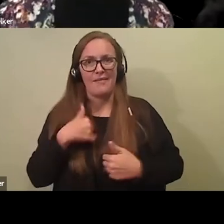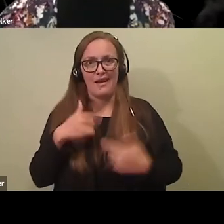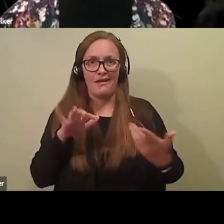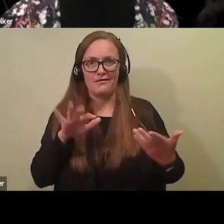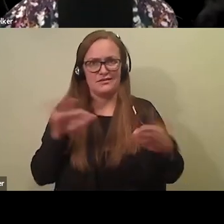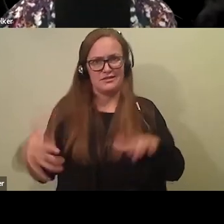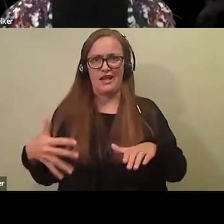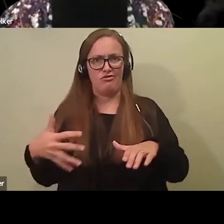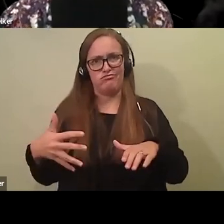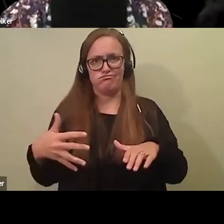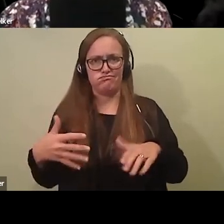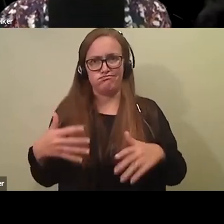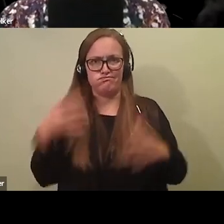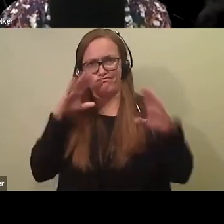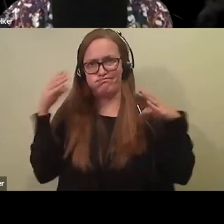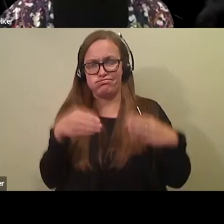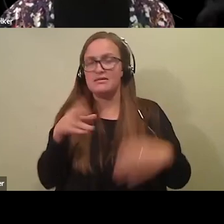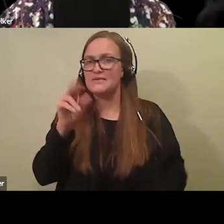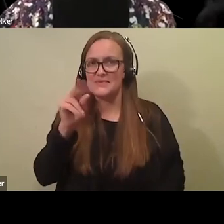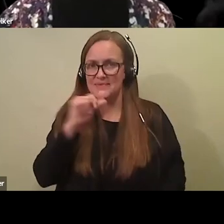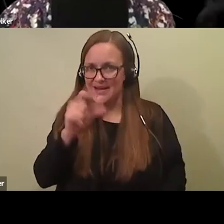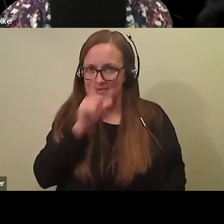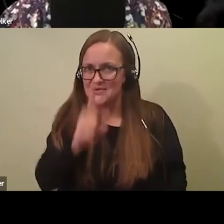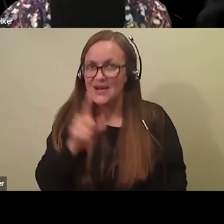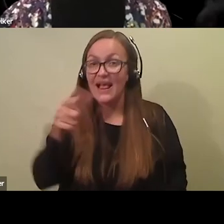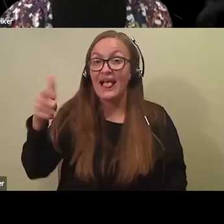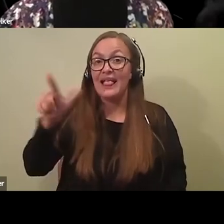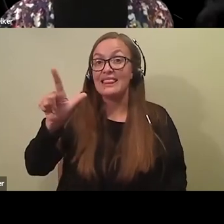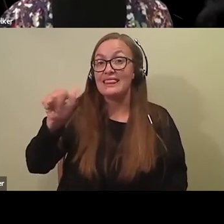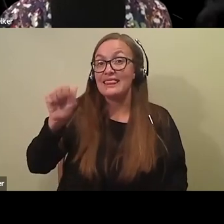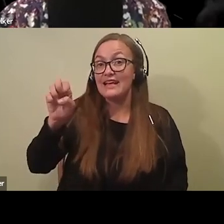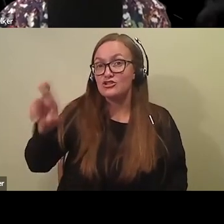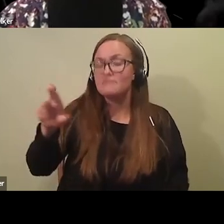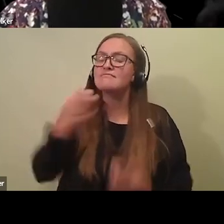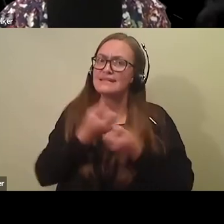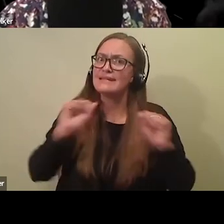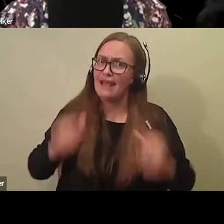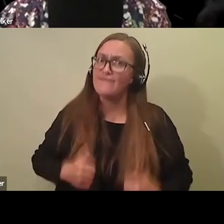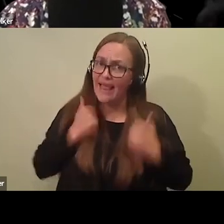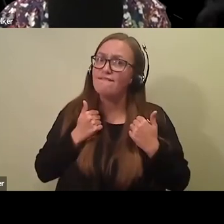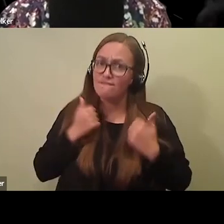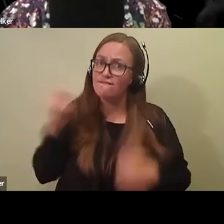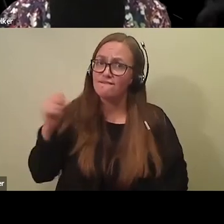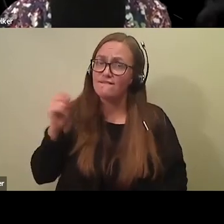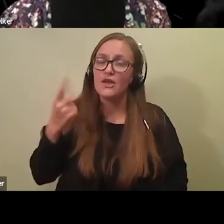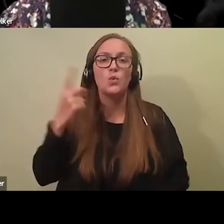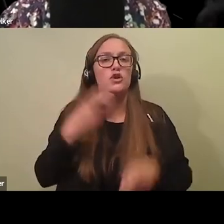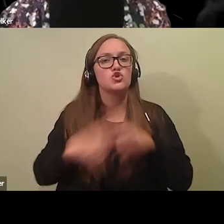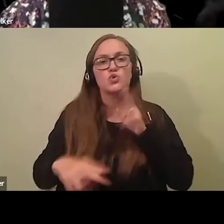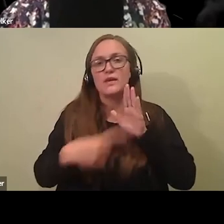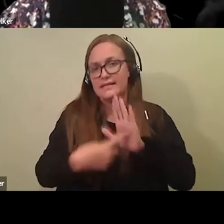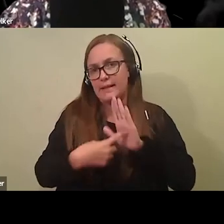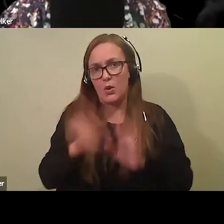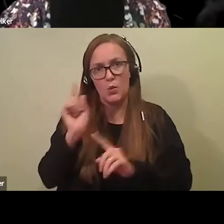not true. Lasers save lives. I'll give you a very short example, I promise, within a minute.